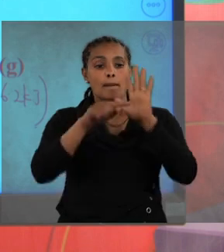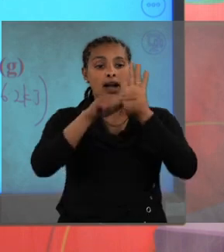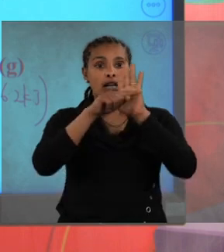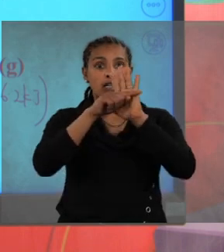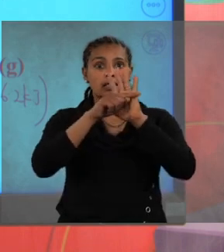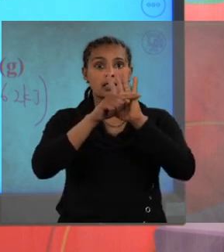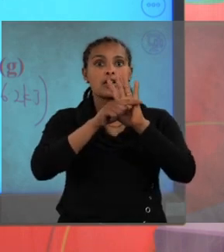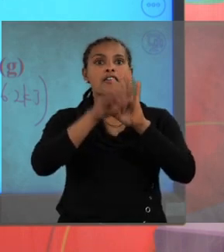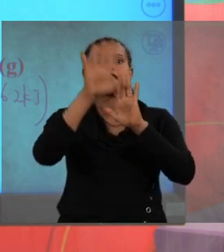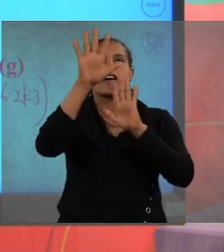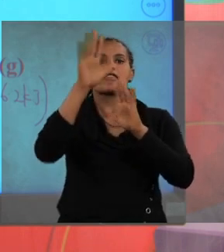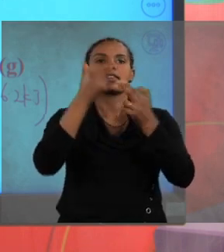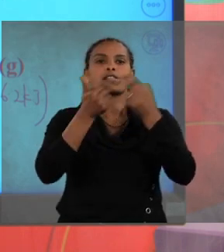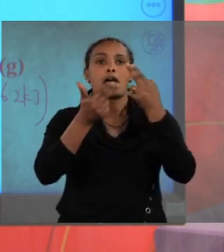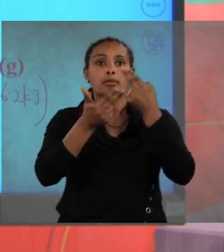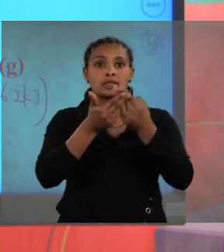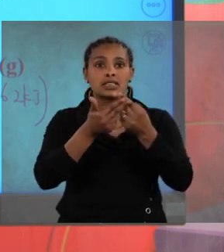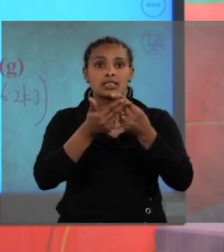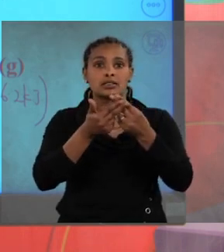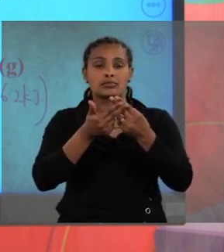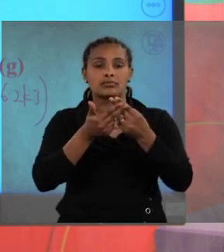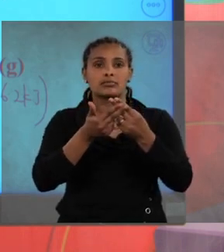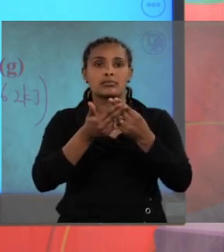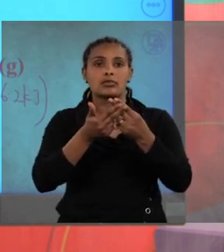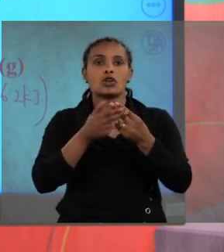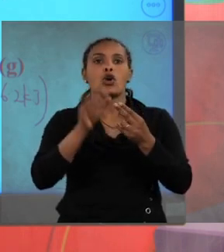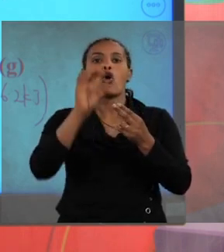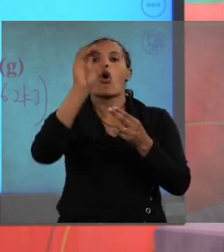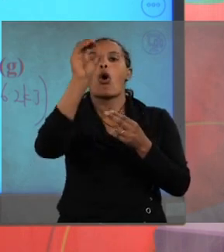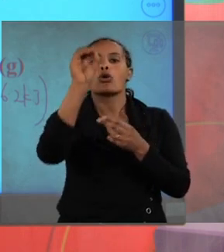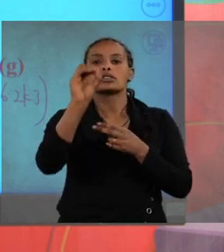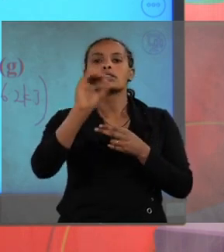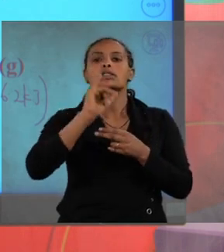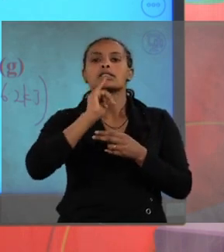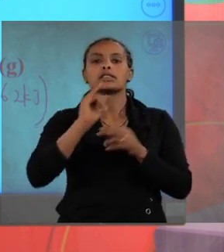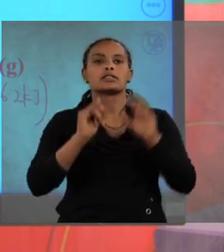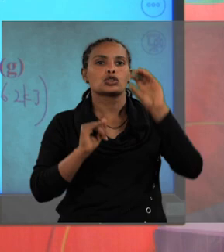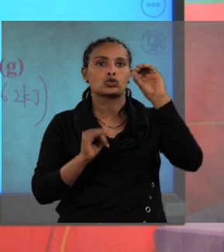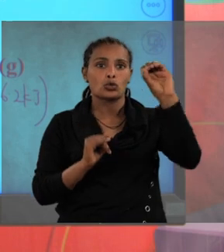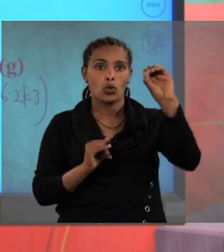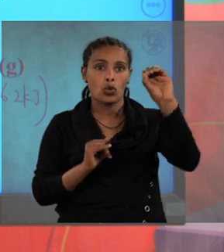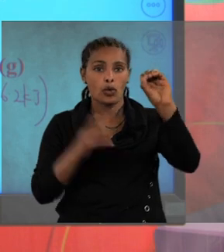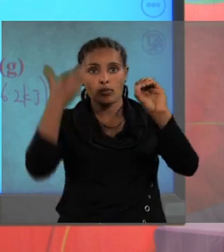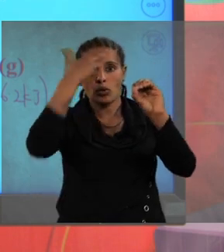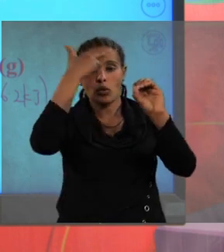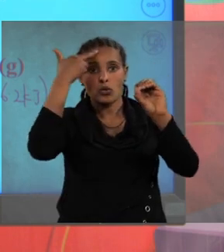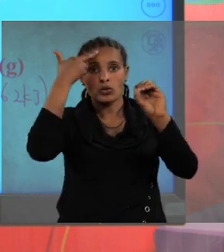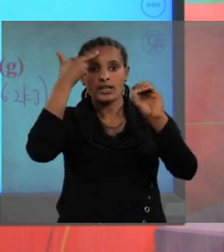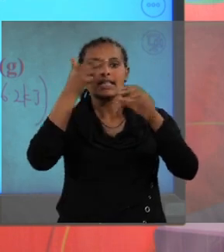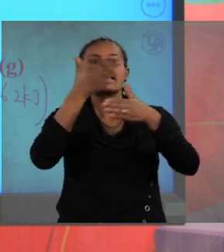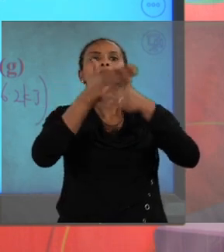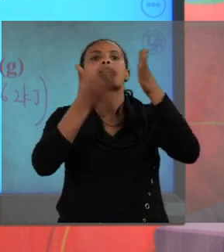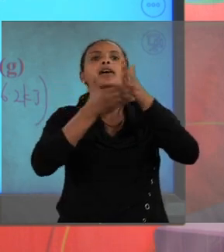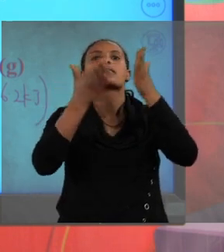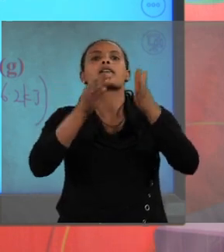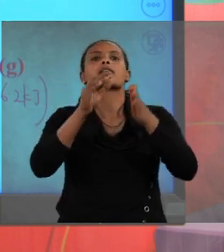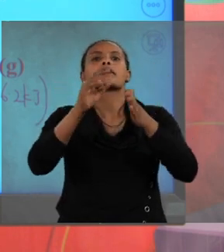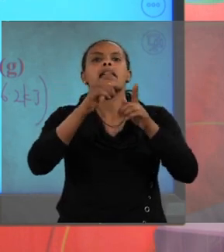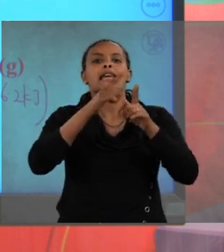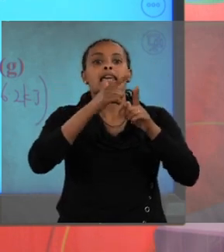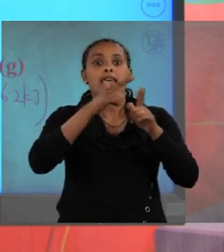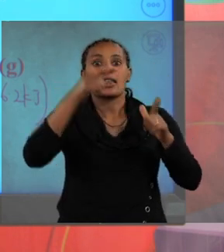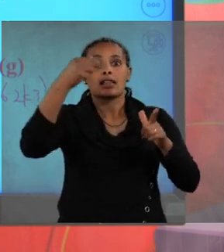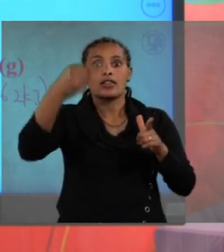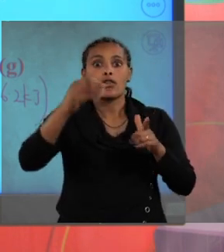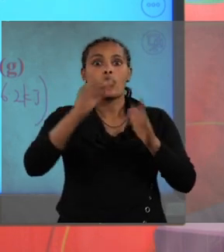Minus 5 times delta H naught formation of oxygen is 0, because the standard enthalpies of formation